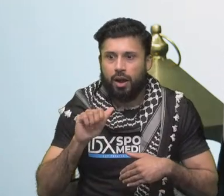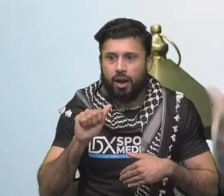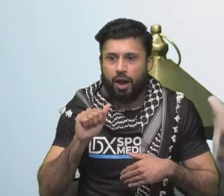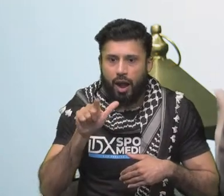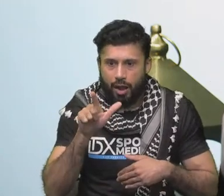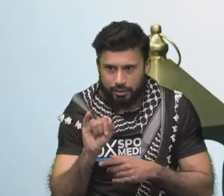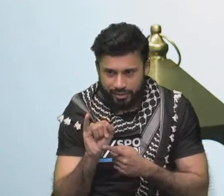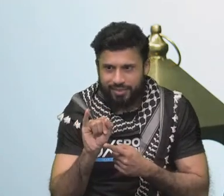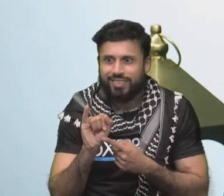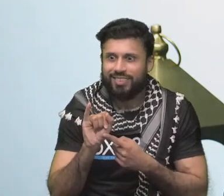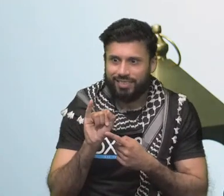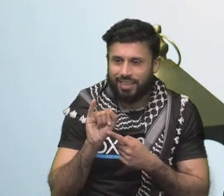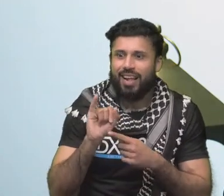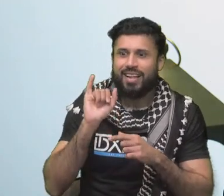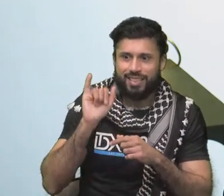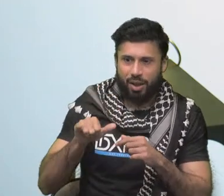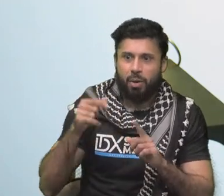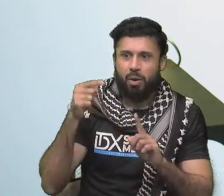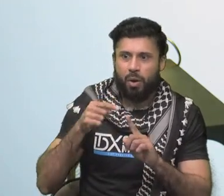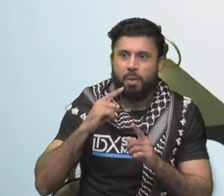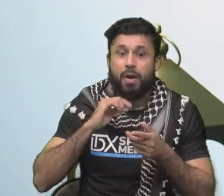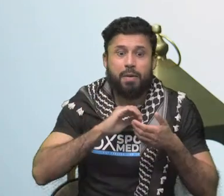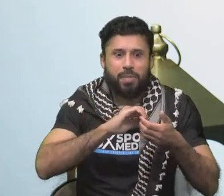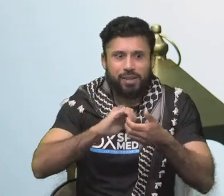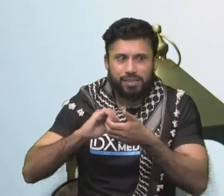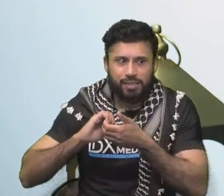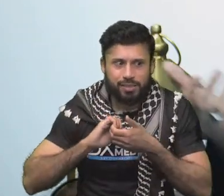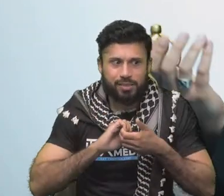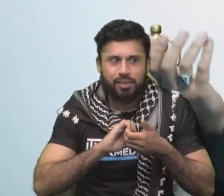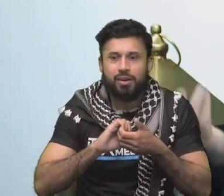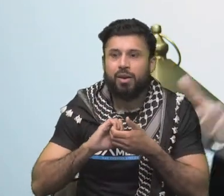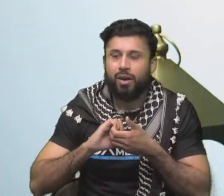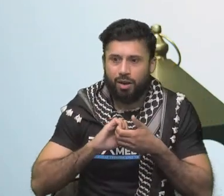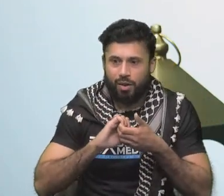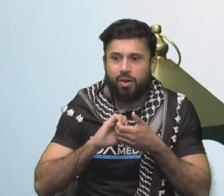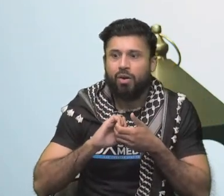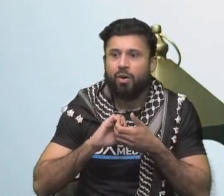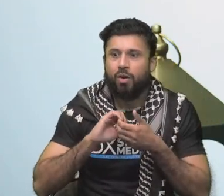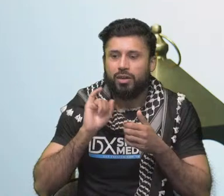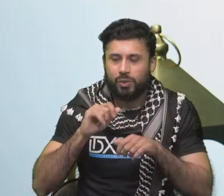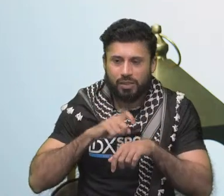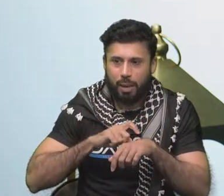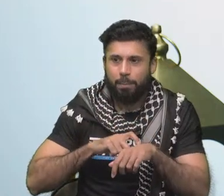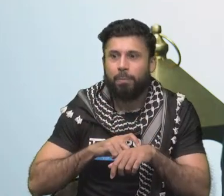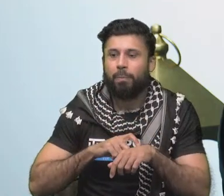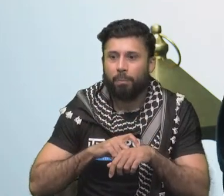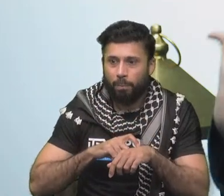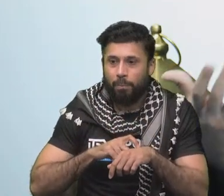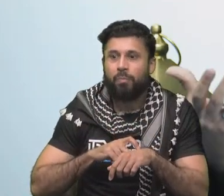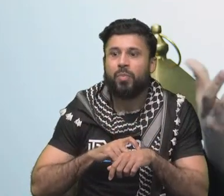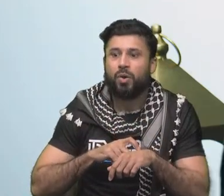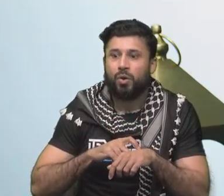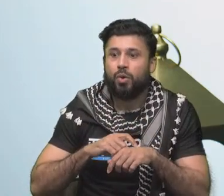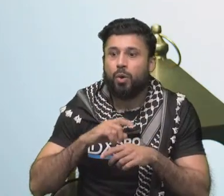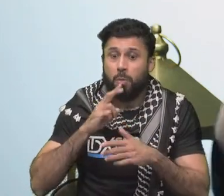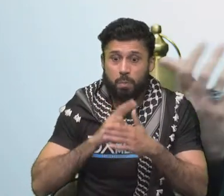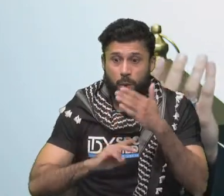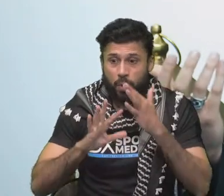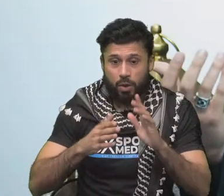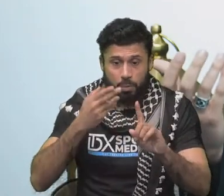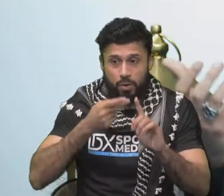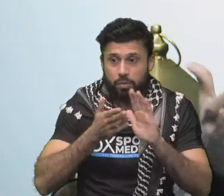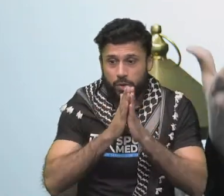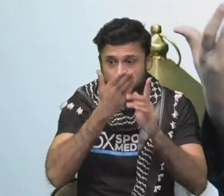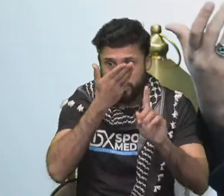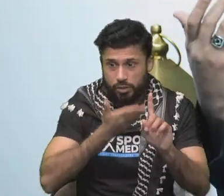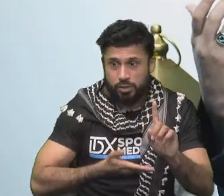They were afraid of their sins. And what sins we're talking about, Shaykh? What sins are we talking about, right? Mm-hmm. We're not talking about the major sins. It's not like they were boasting